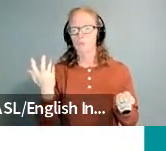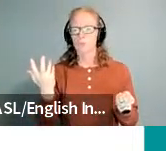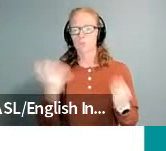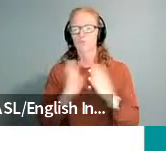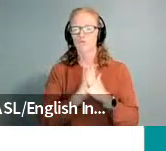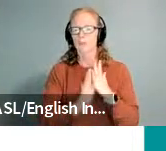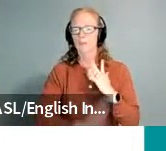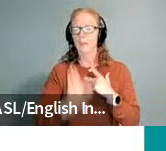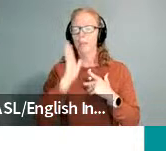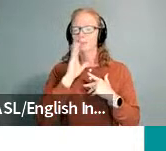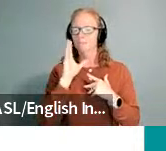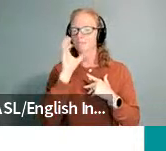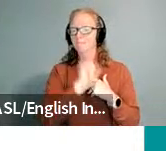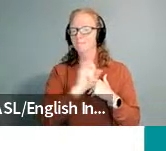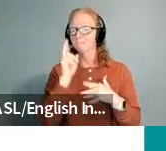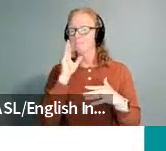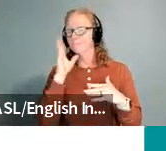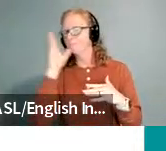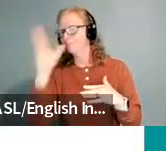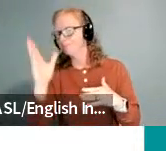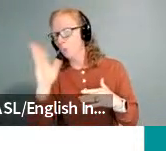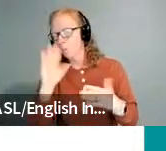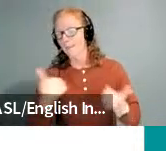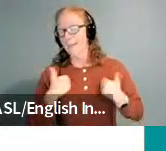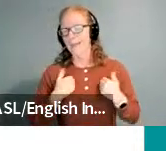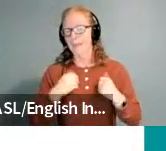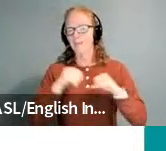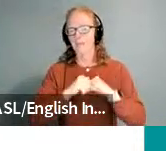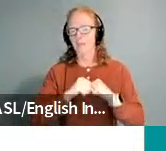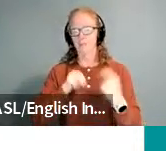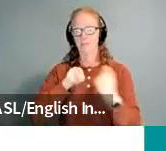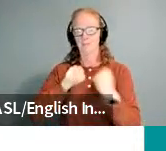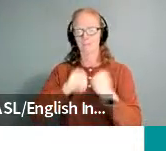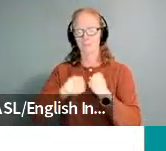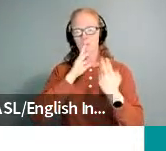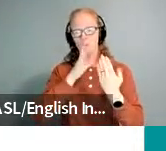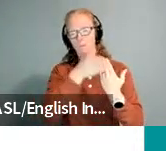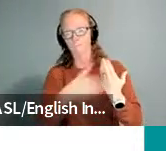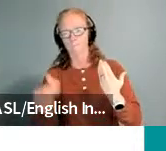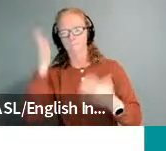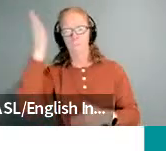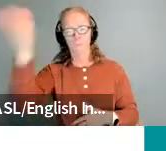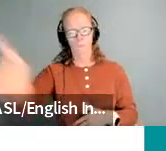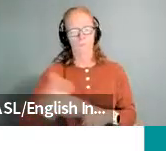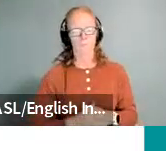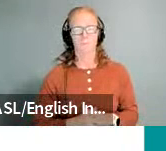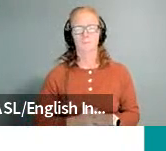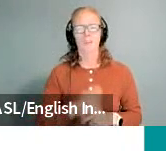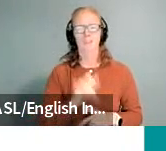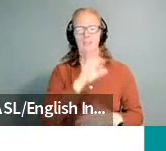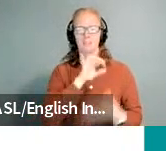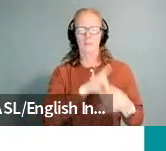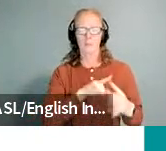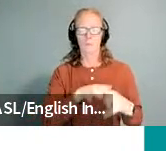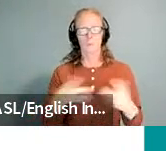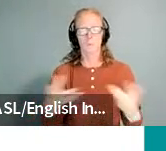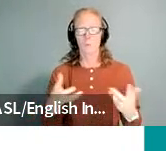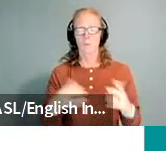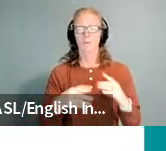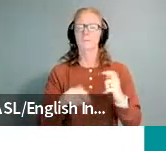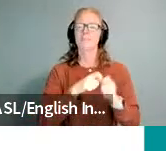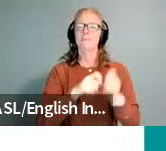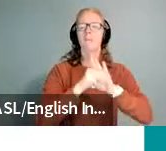we anticipate coming through this corridor going out into the future. And we base this on